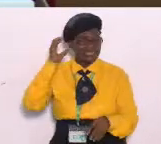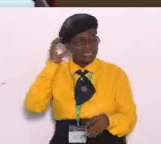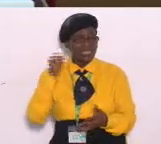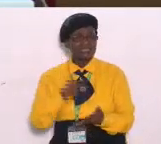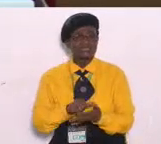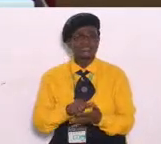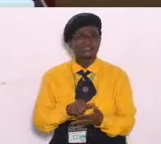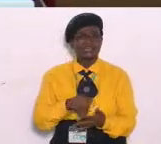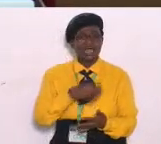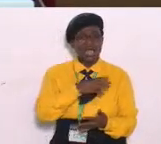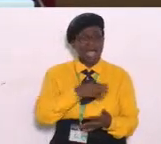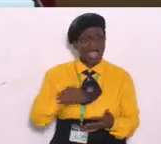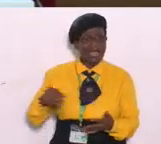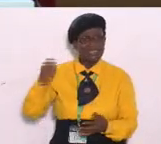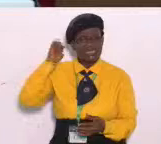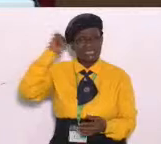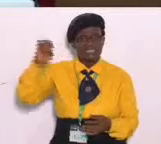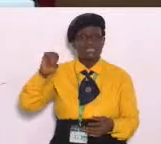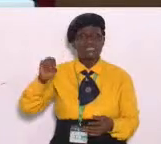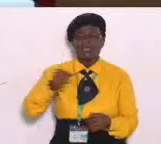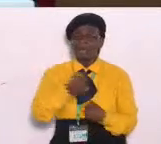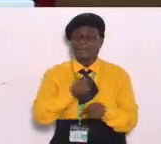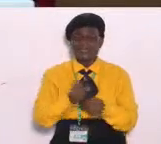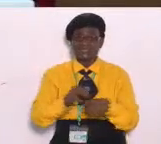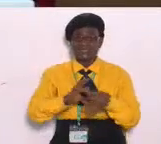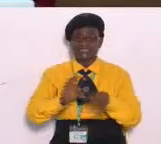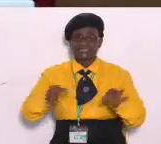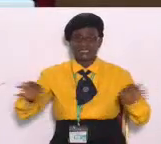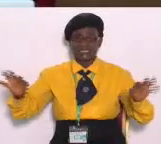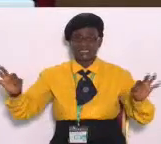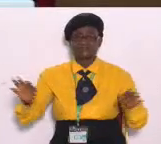Then he made a statement.